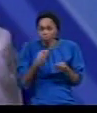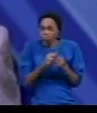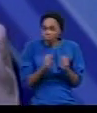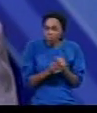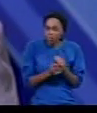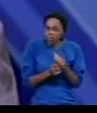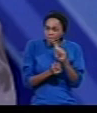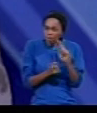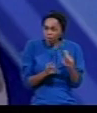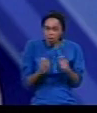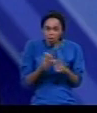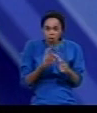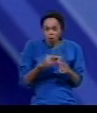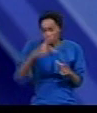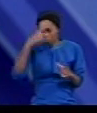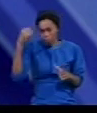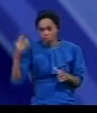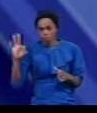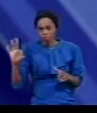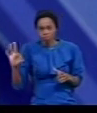Because of difficulties?